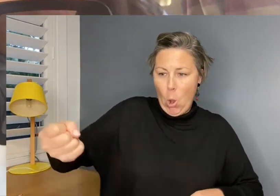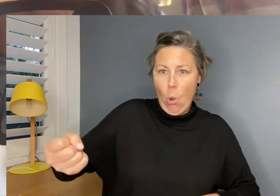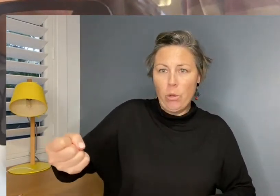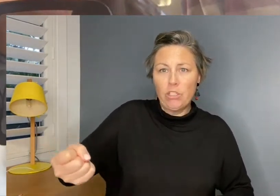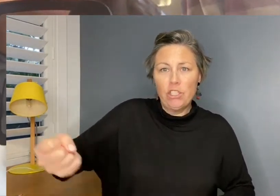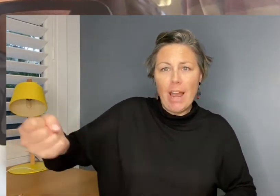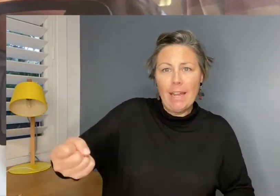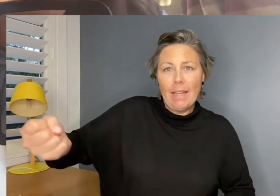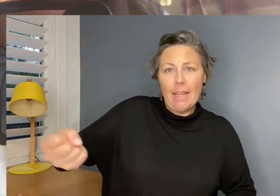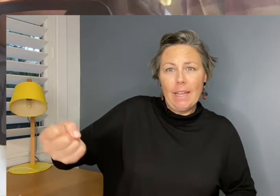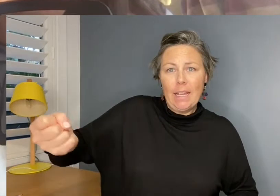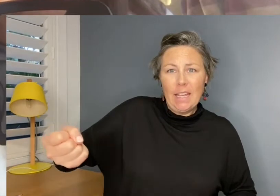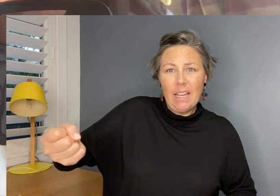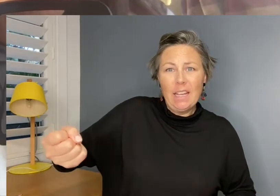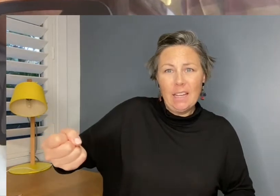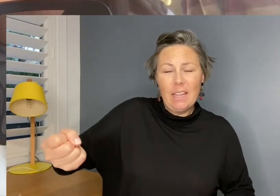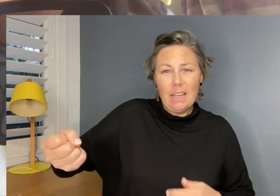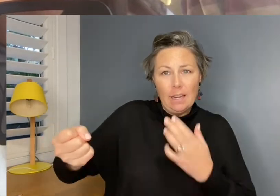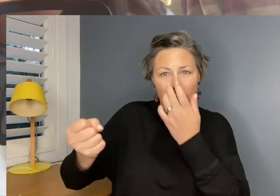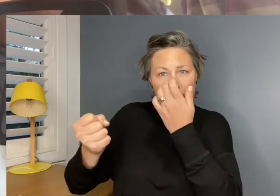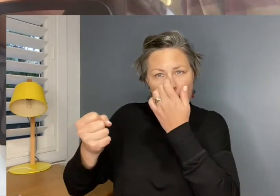and